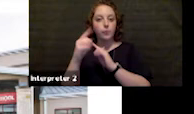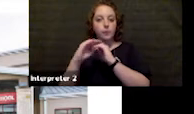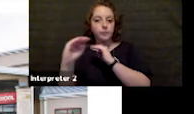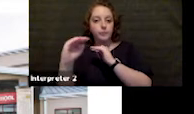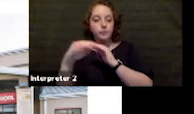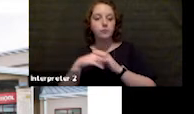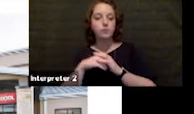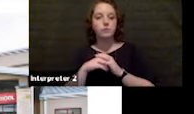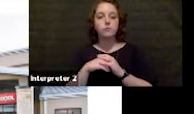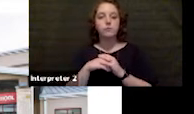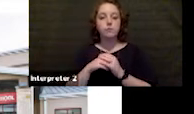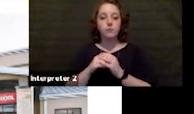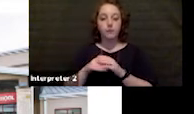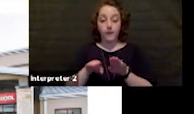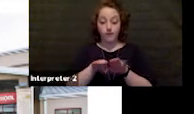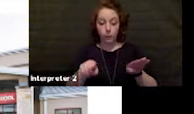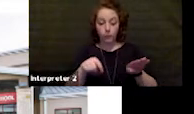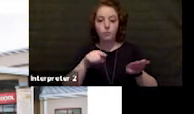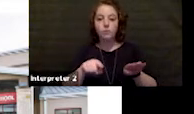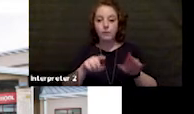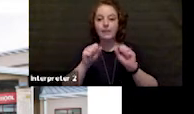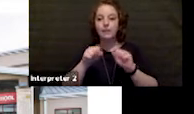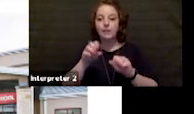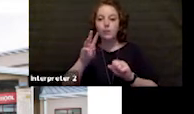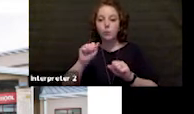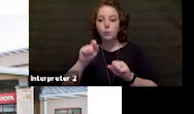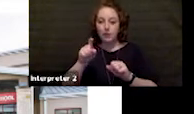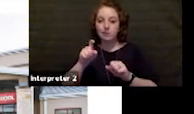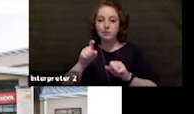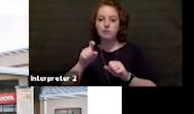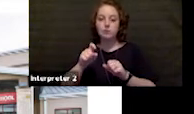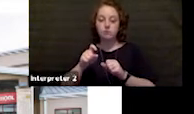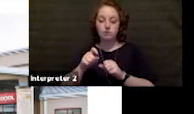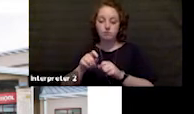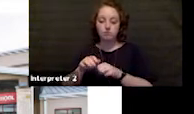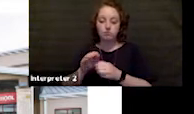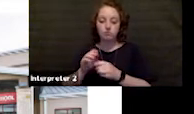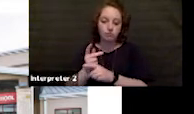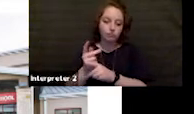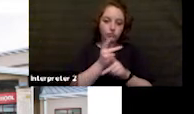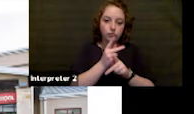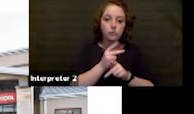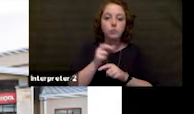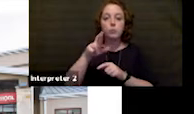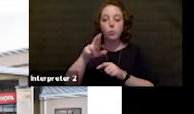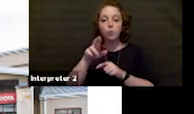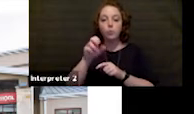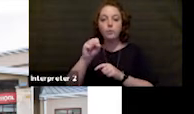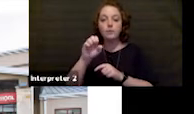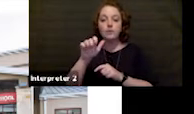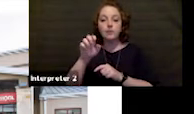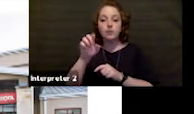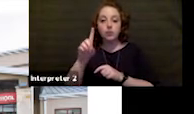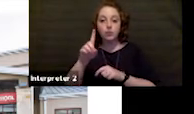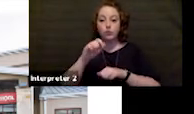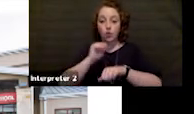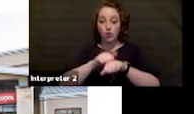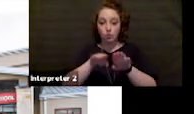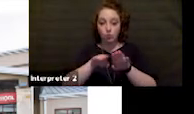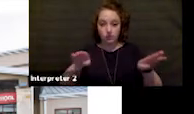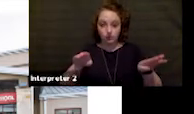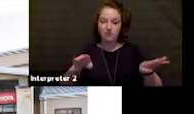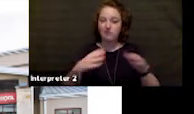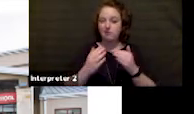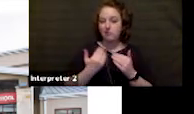waxable floor finishes like VCT, or sealed concrete, something that's a little bit more easily constructed.